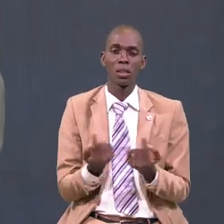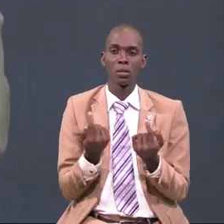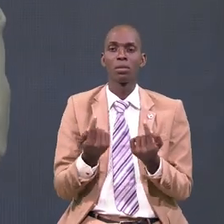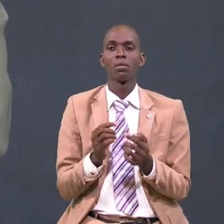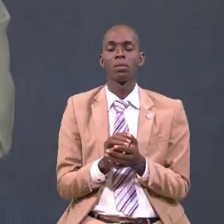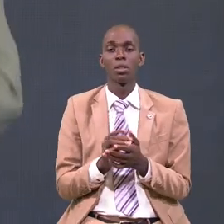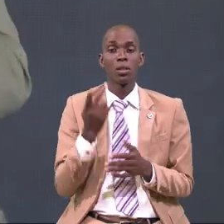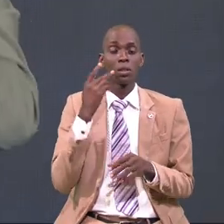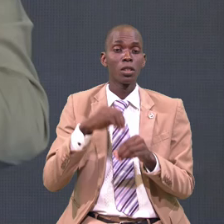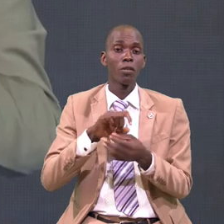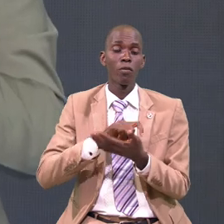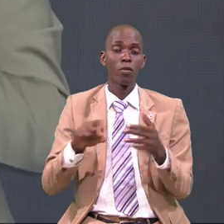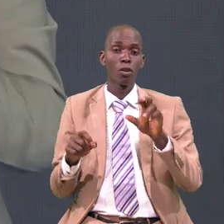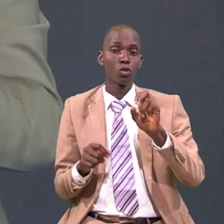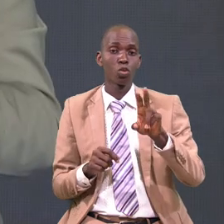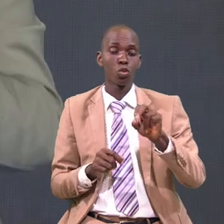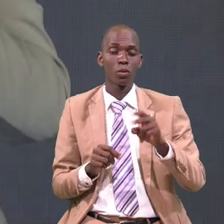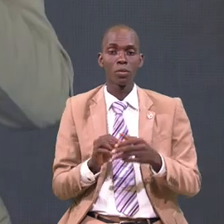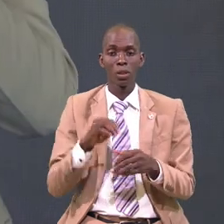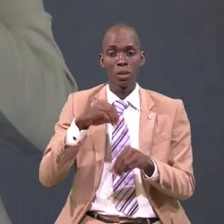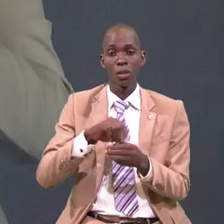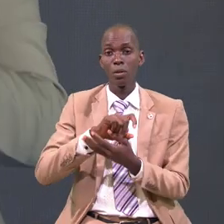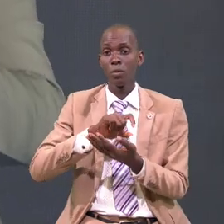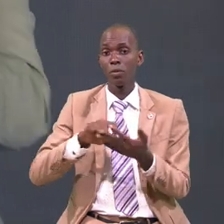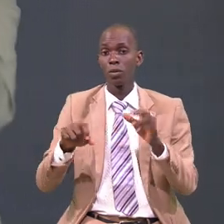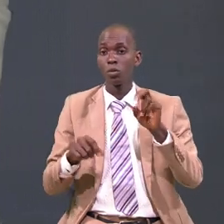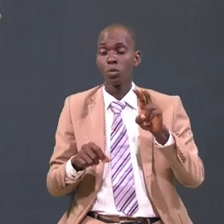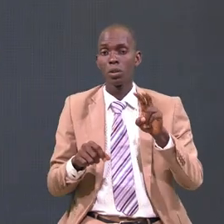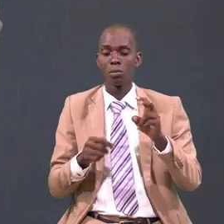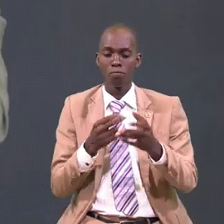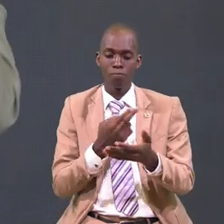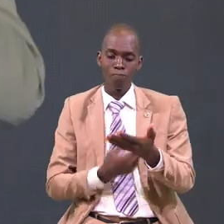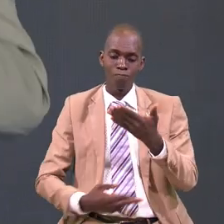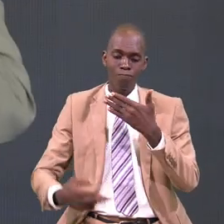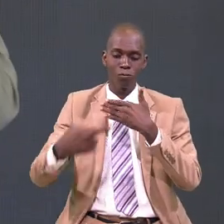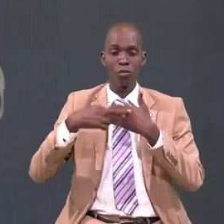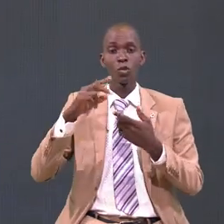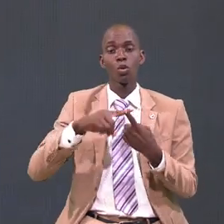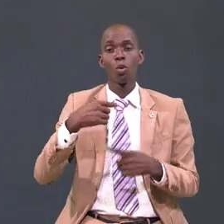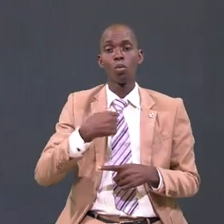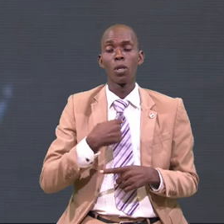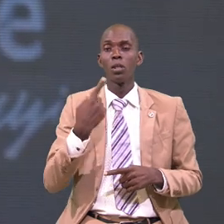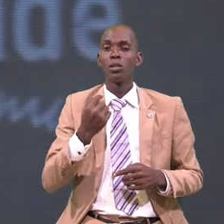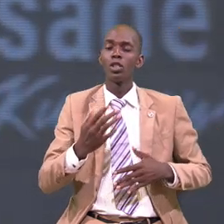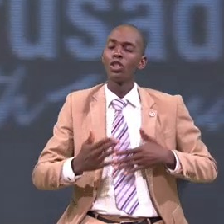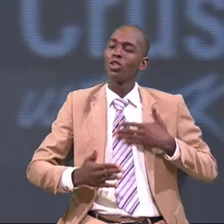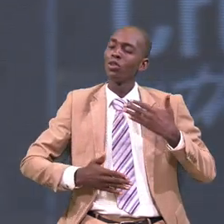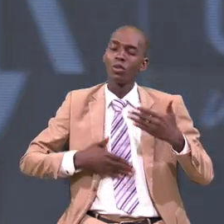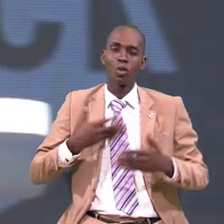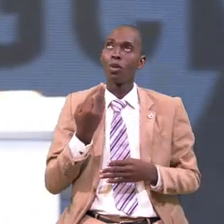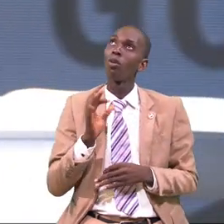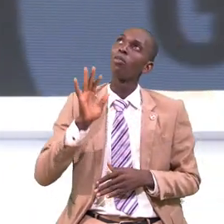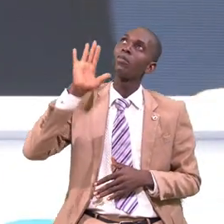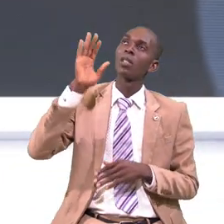Look at verse 12. In verse 12, restore unto me the joy of thy